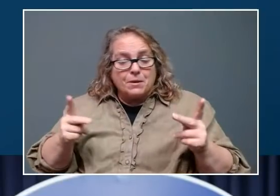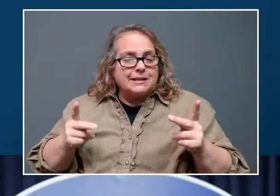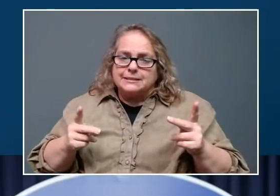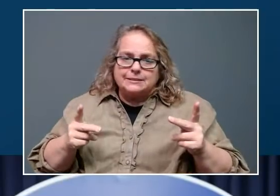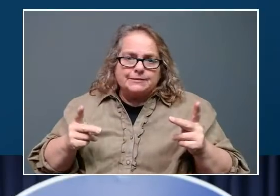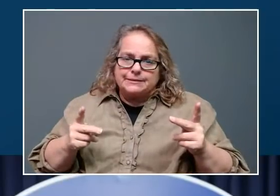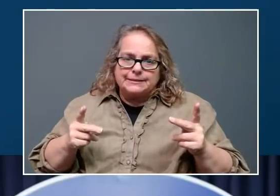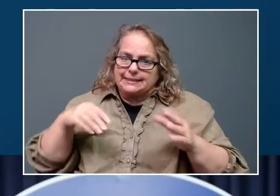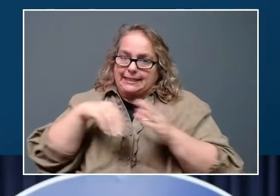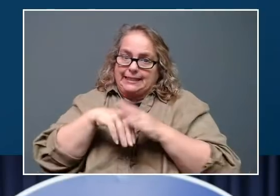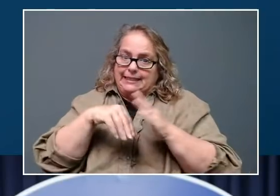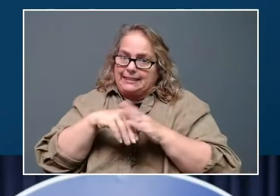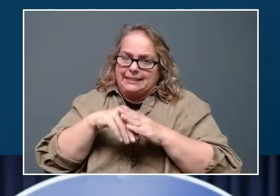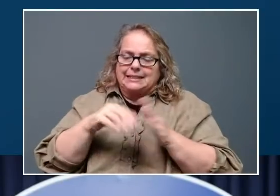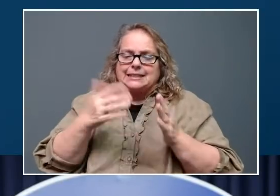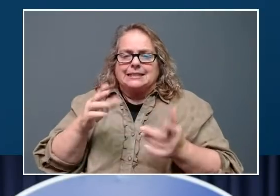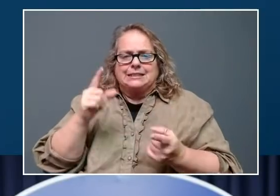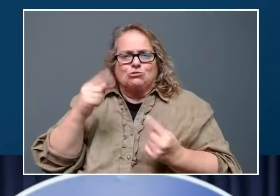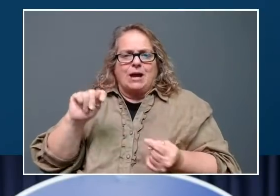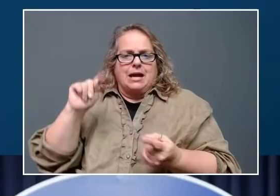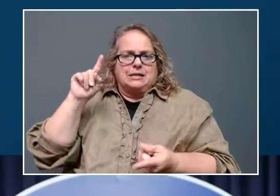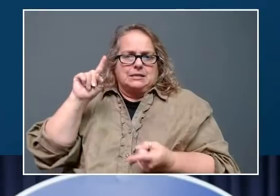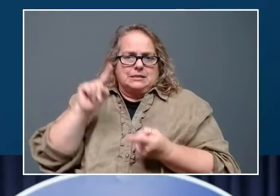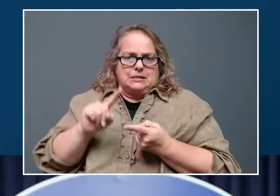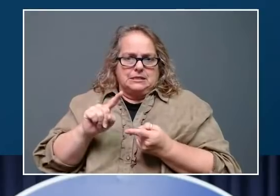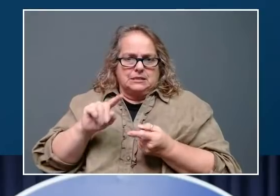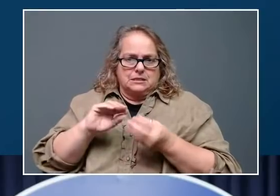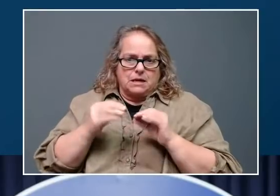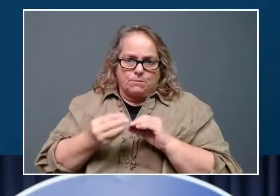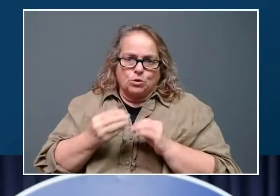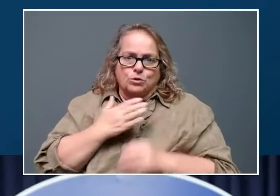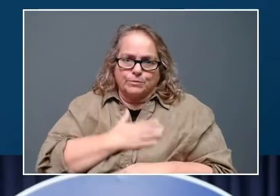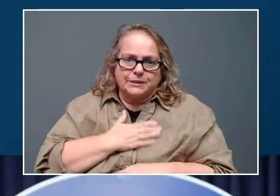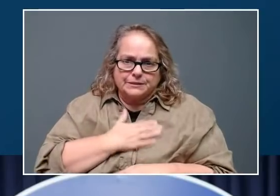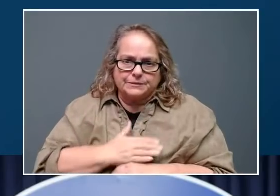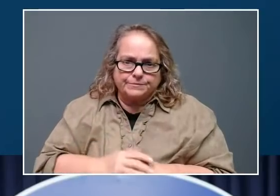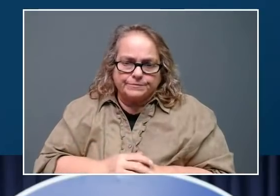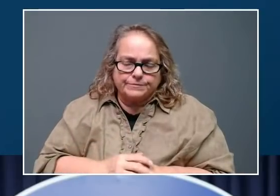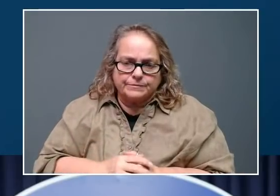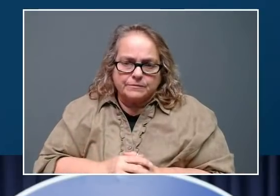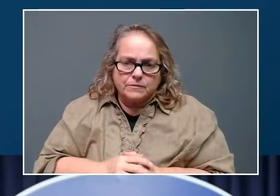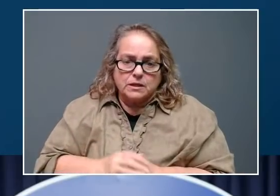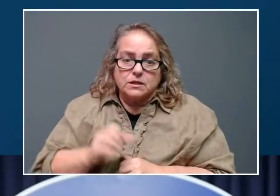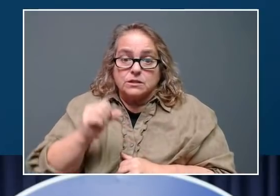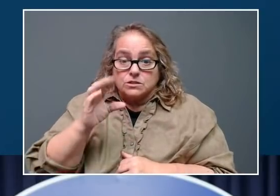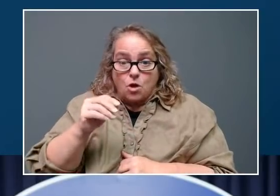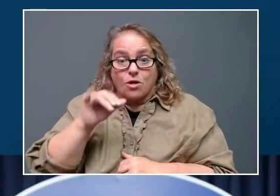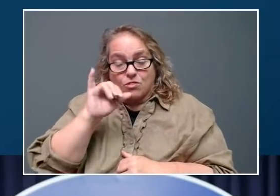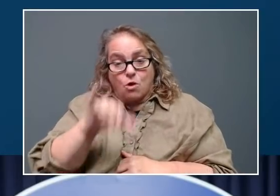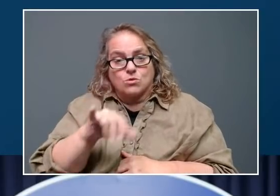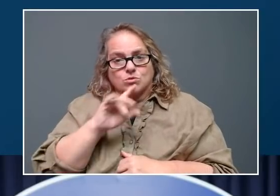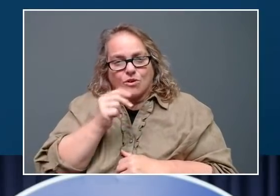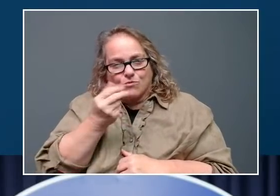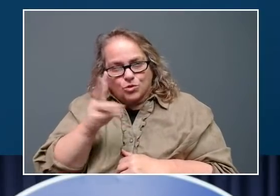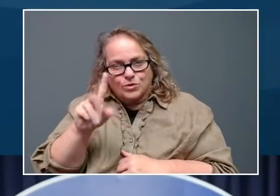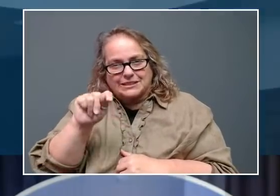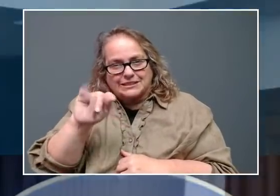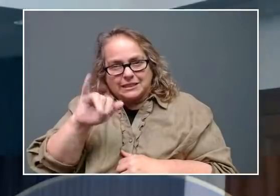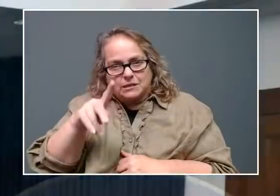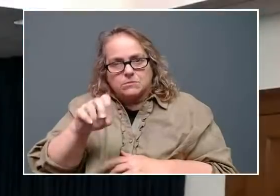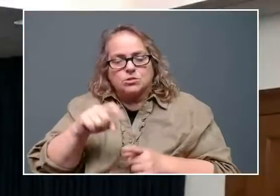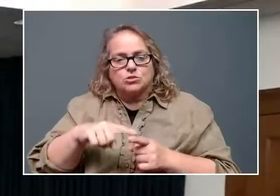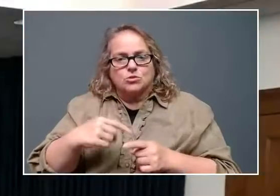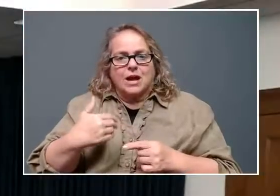indoors at the festivities. So those are just a couple of tips for having a safe holiday. I